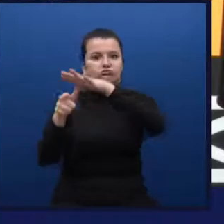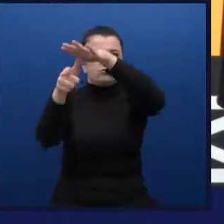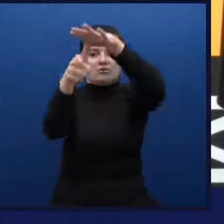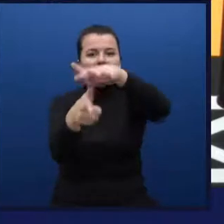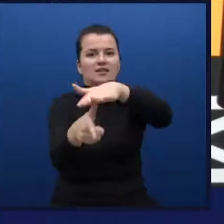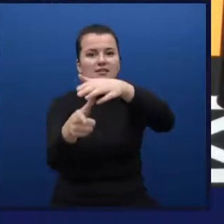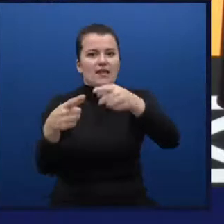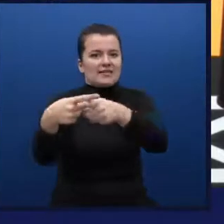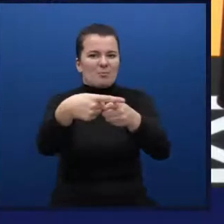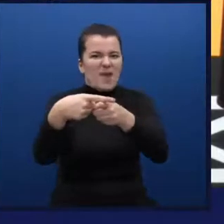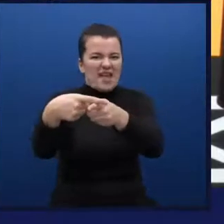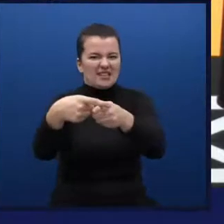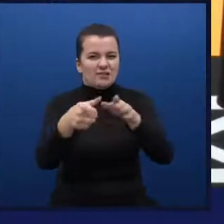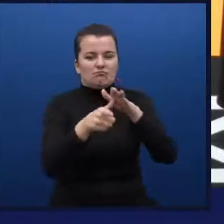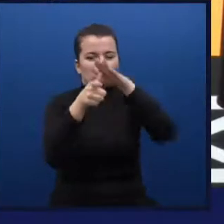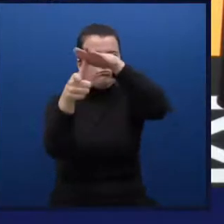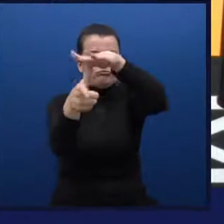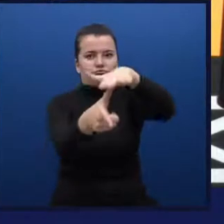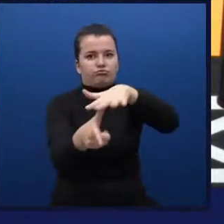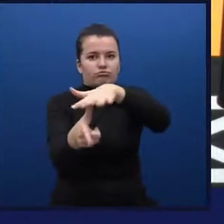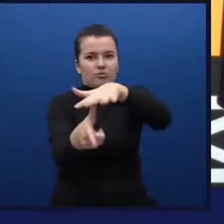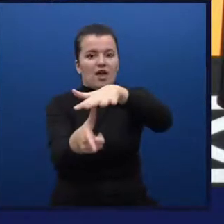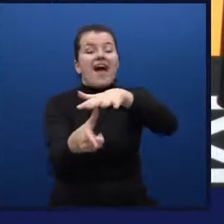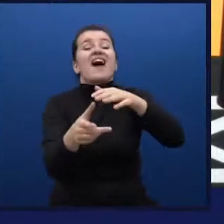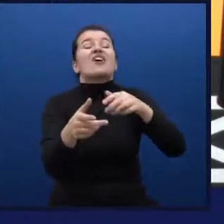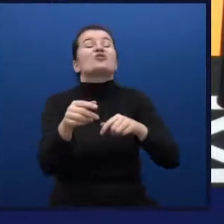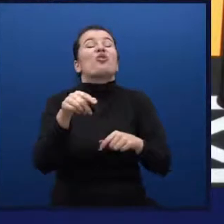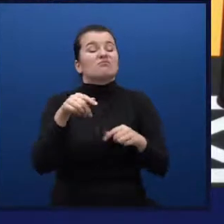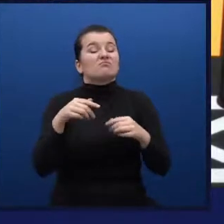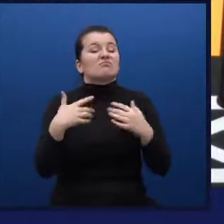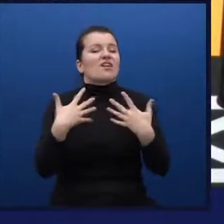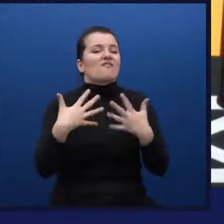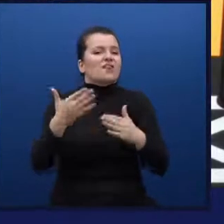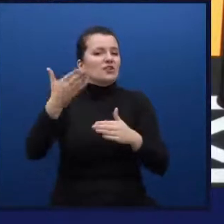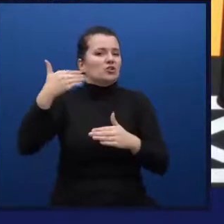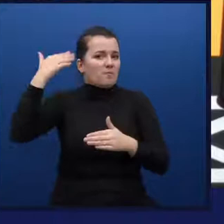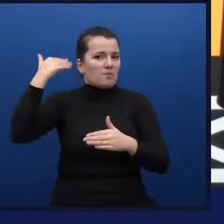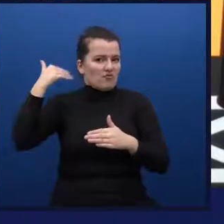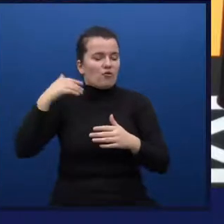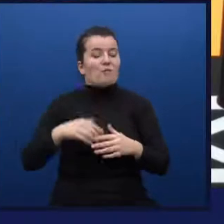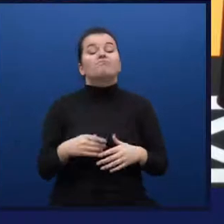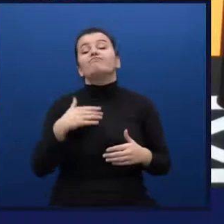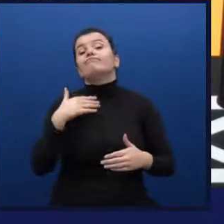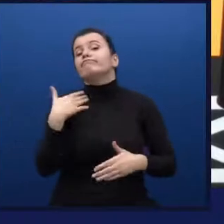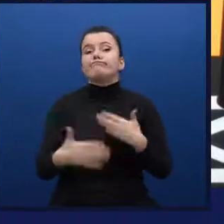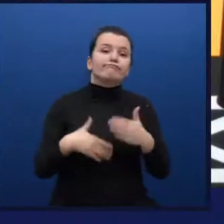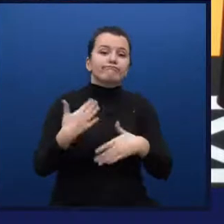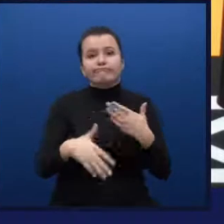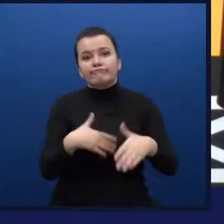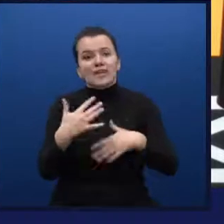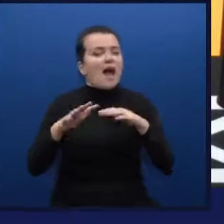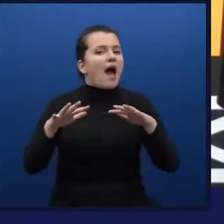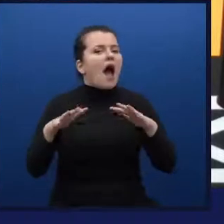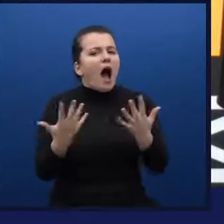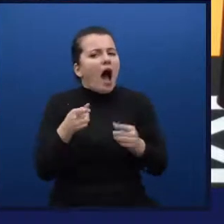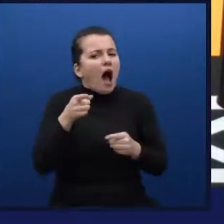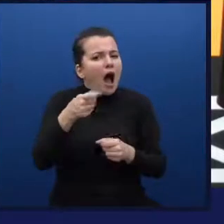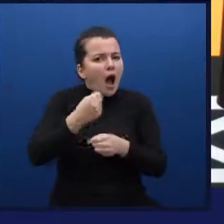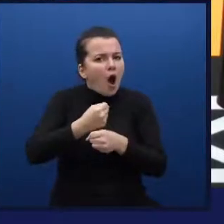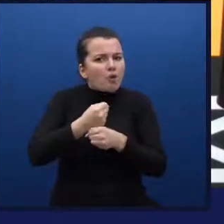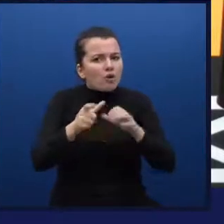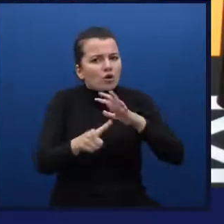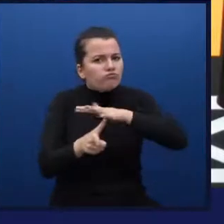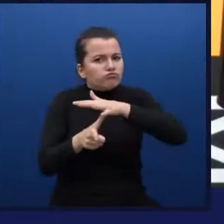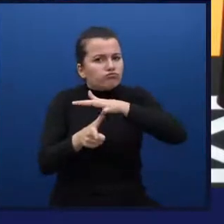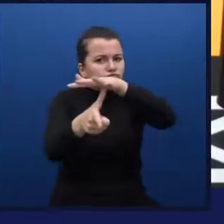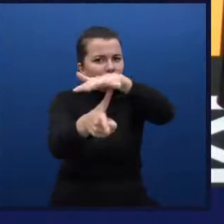situation or the area, right? Even to that respect, you know, what was done to make that happen was based on the opportunity,